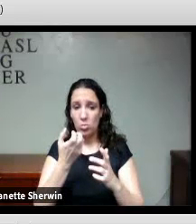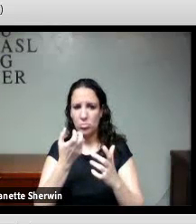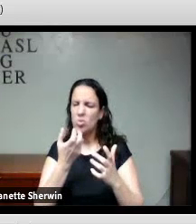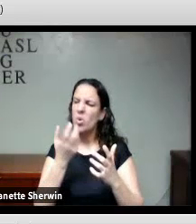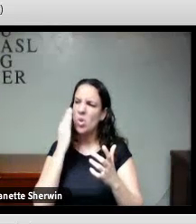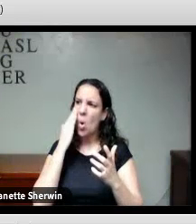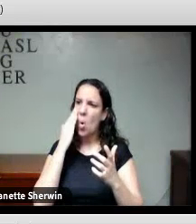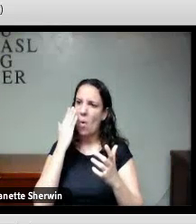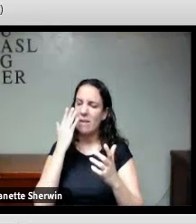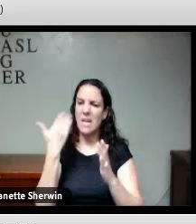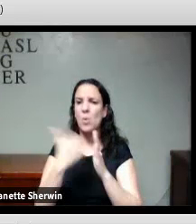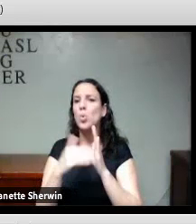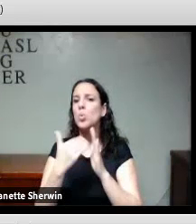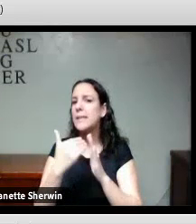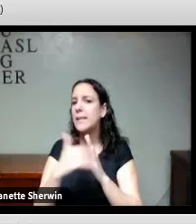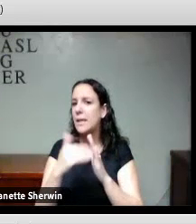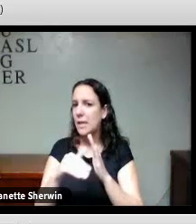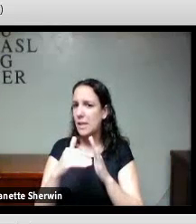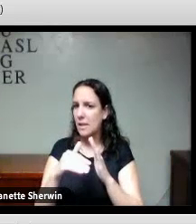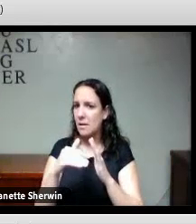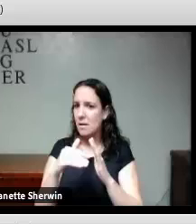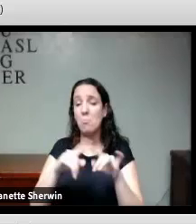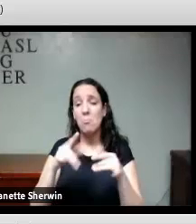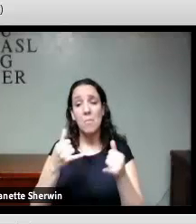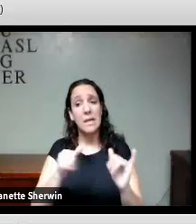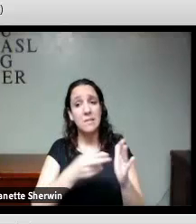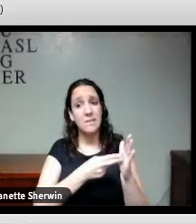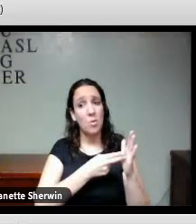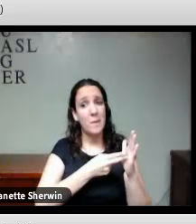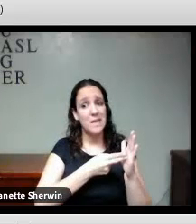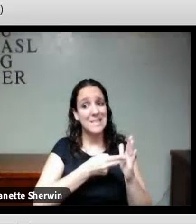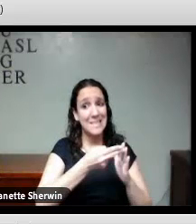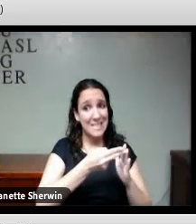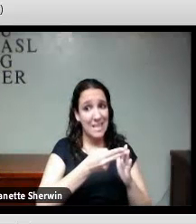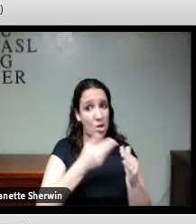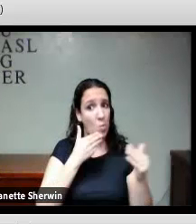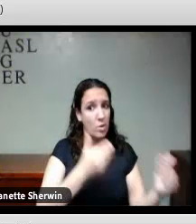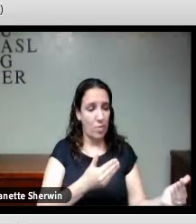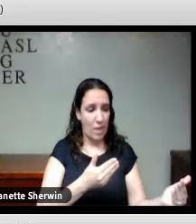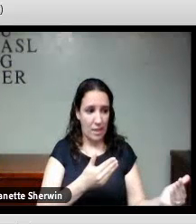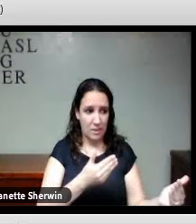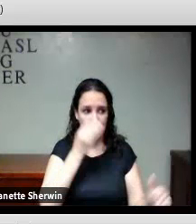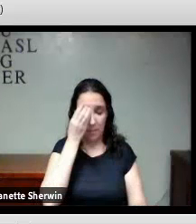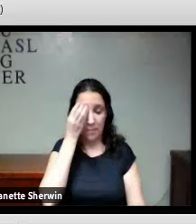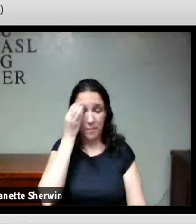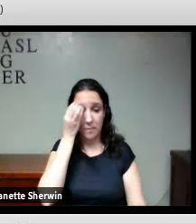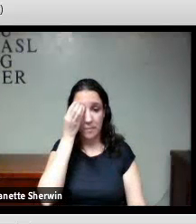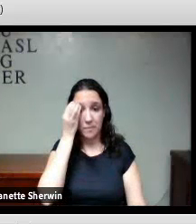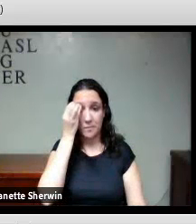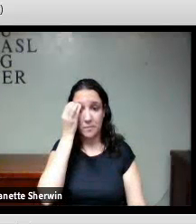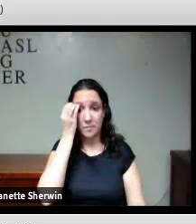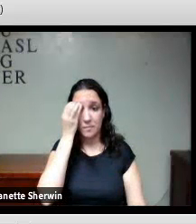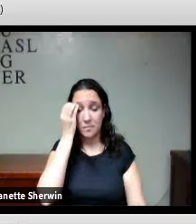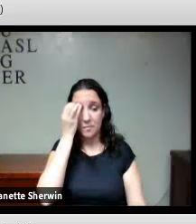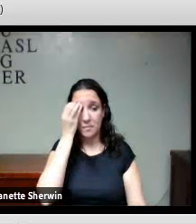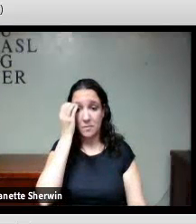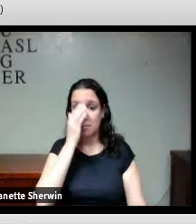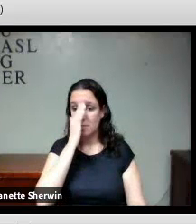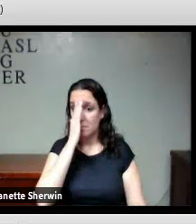for you, but still sincere for you to thank them for something within this difficult transaction. Okay, I'm going